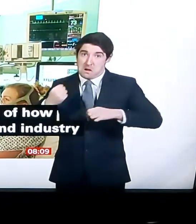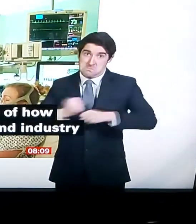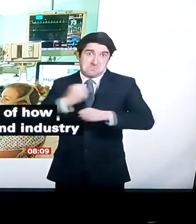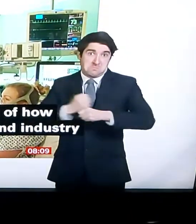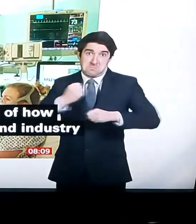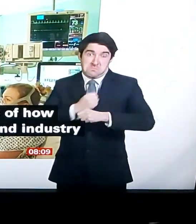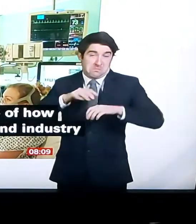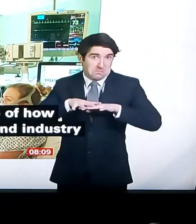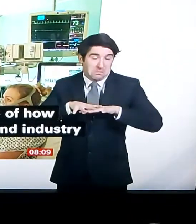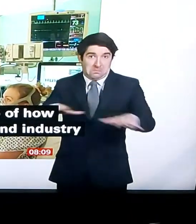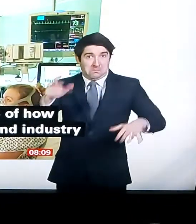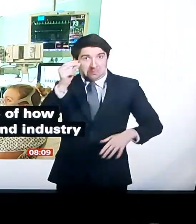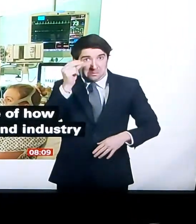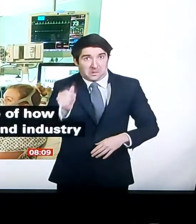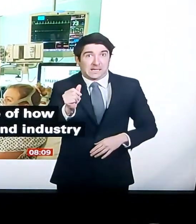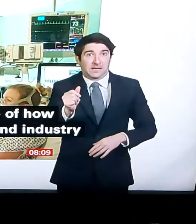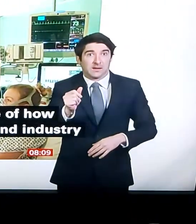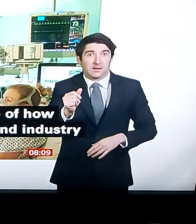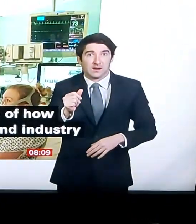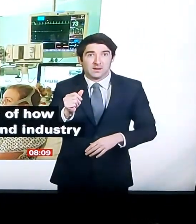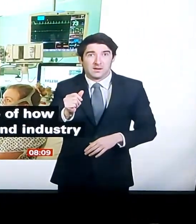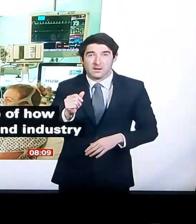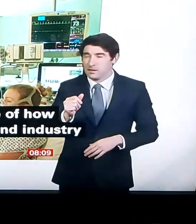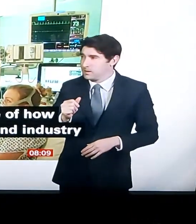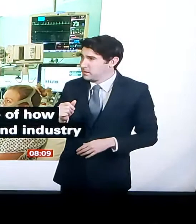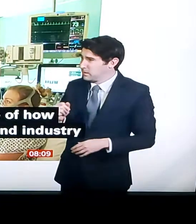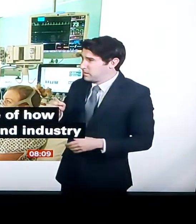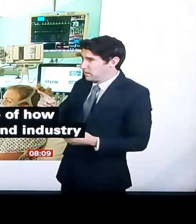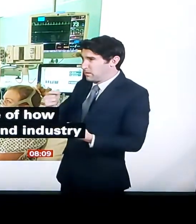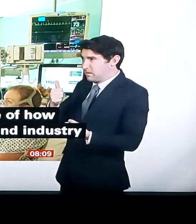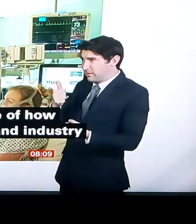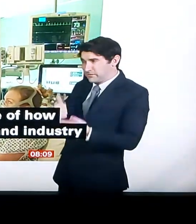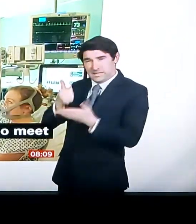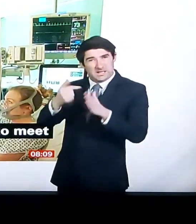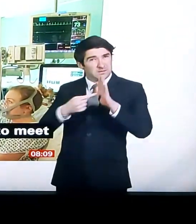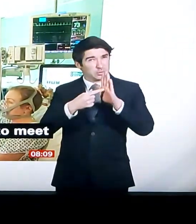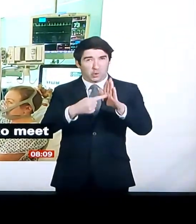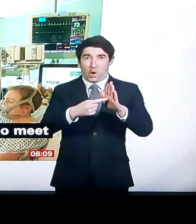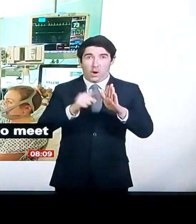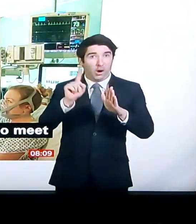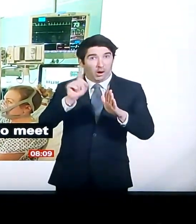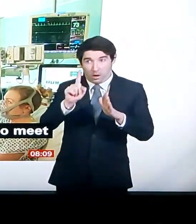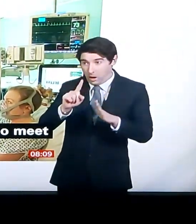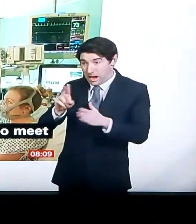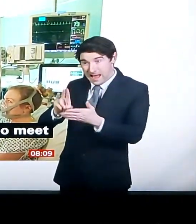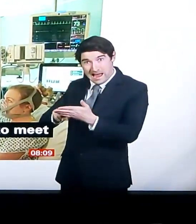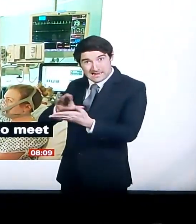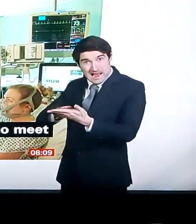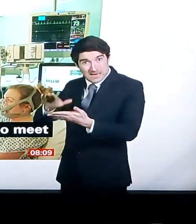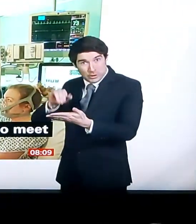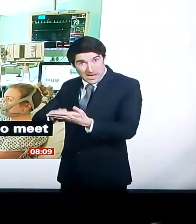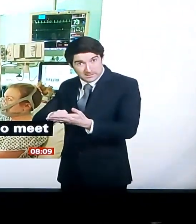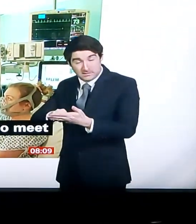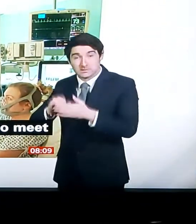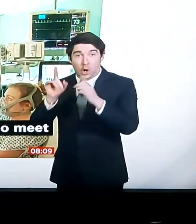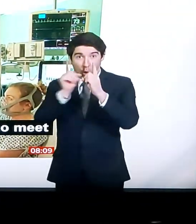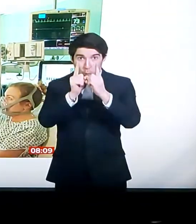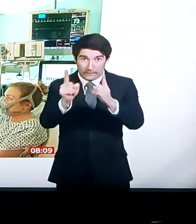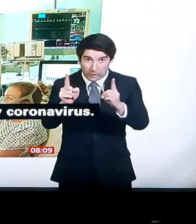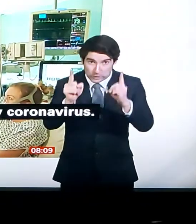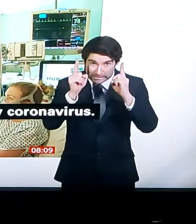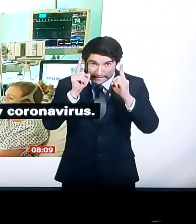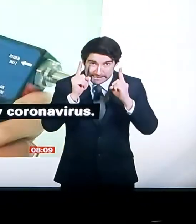the NHS, universities and industry are working together at extraordinary pace to meet the challenge posed